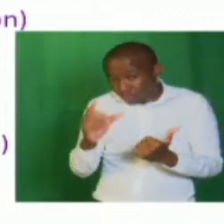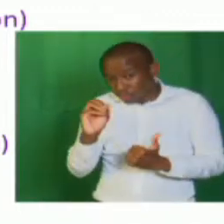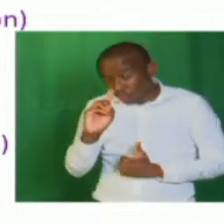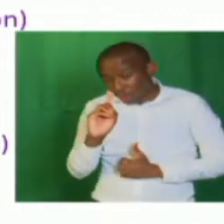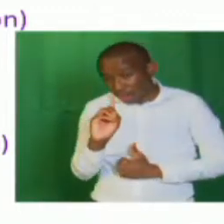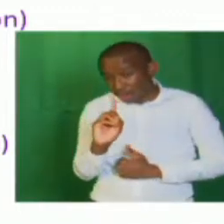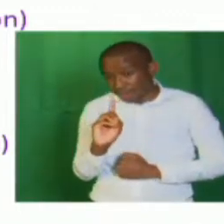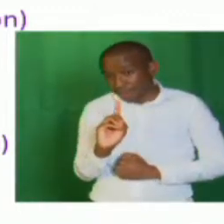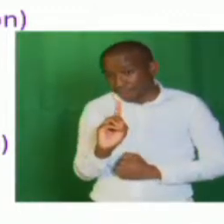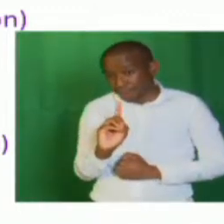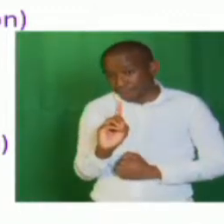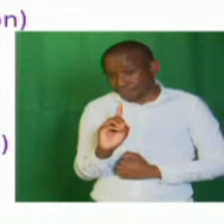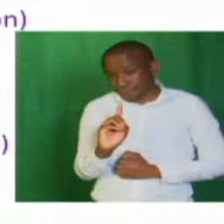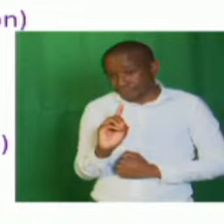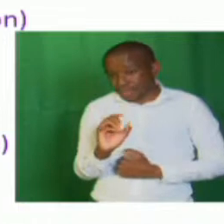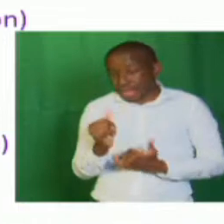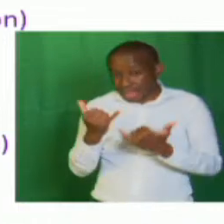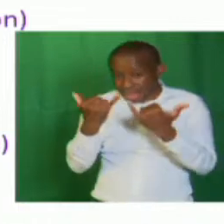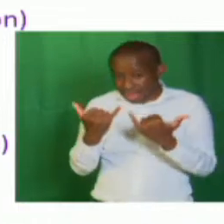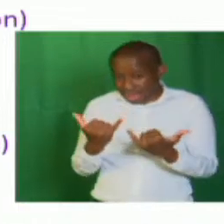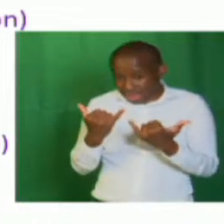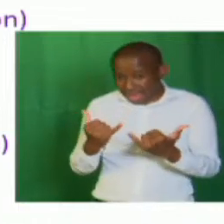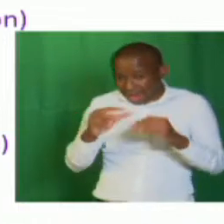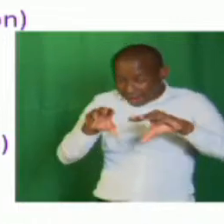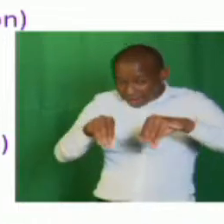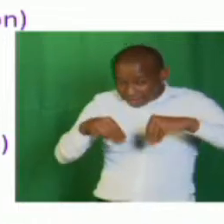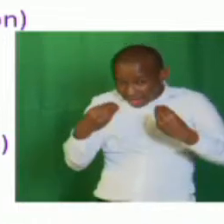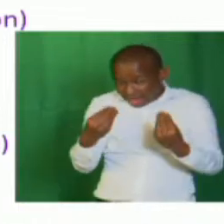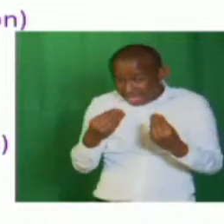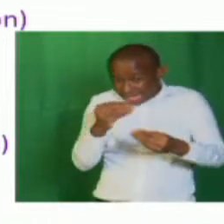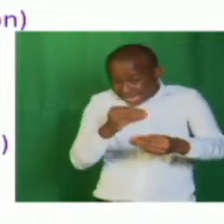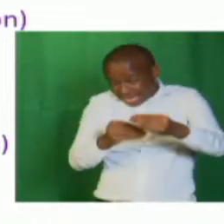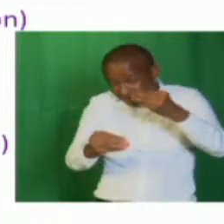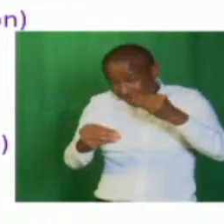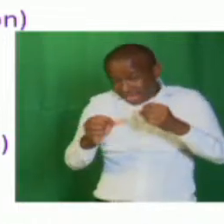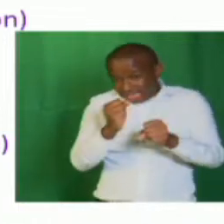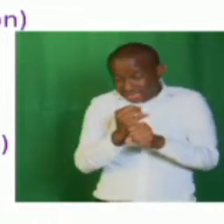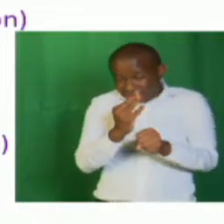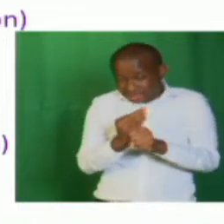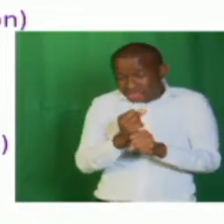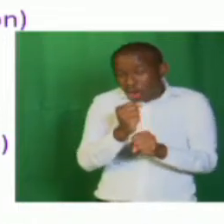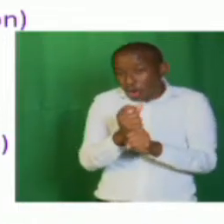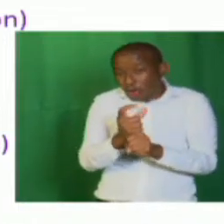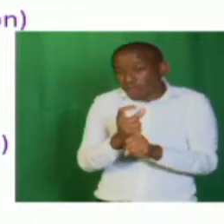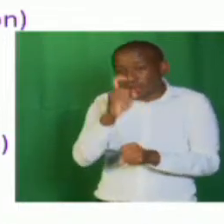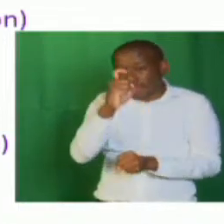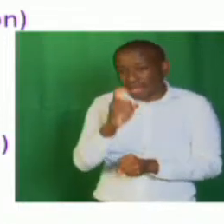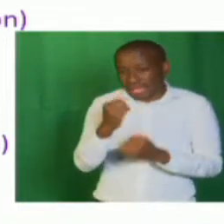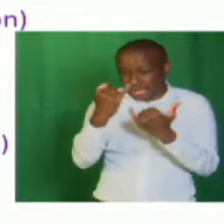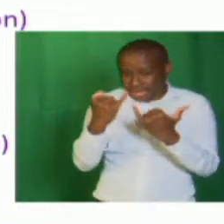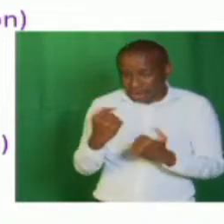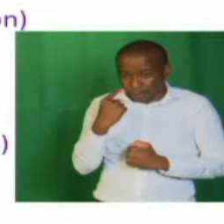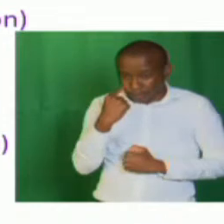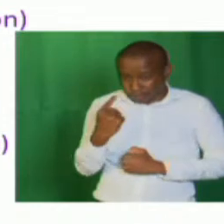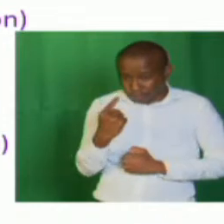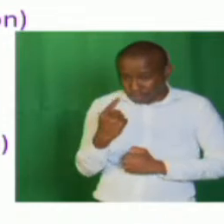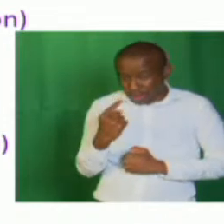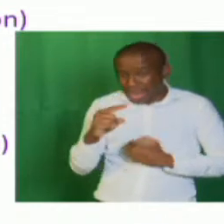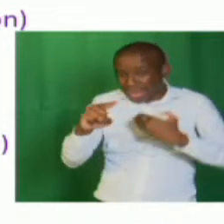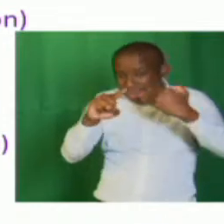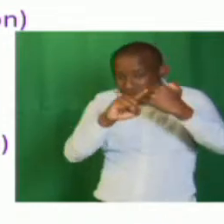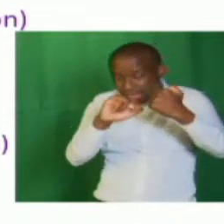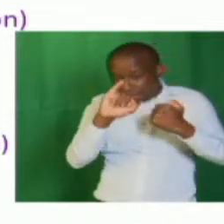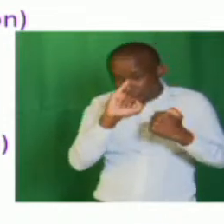is we are told that find the inverse of g of x. So as you can see, that to the